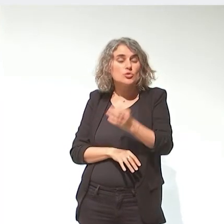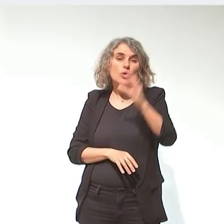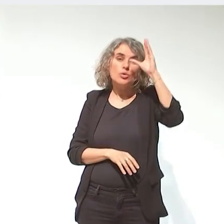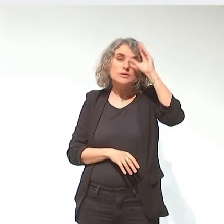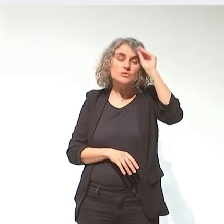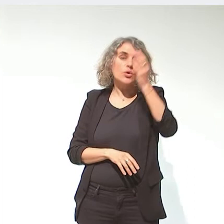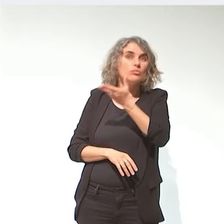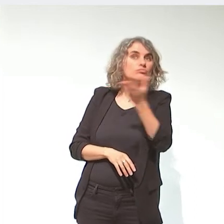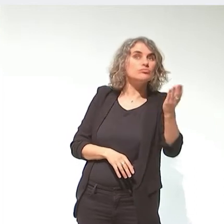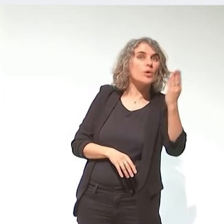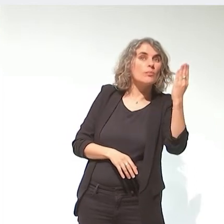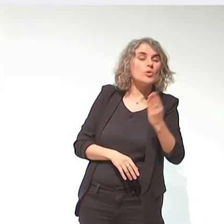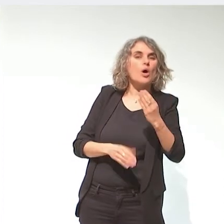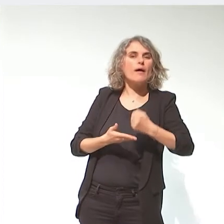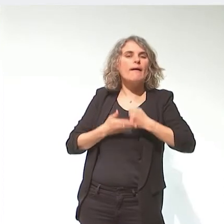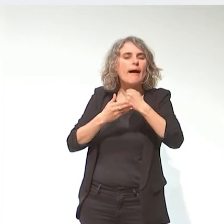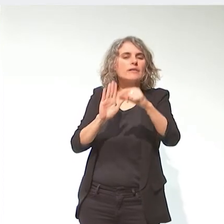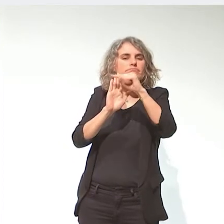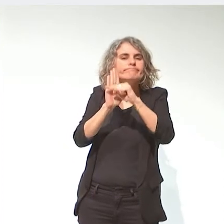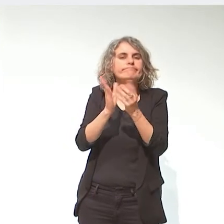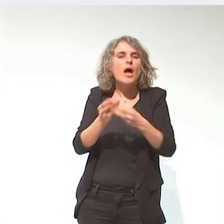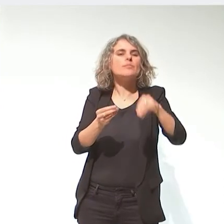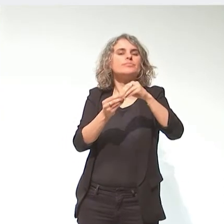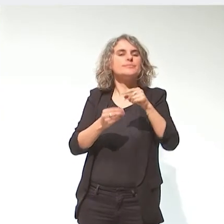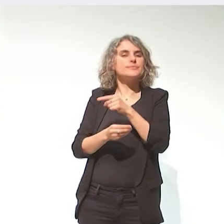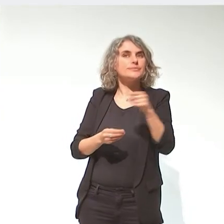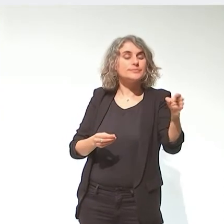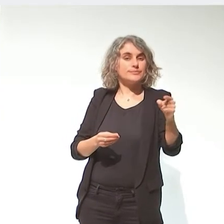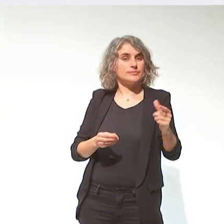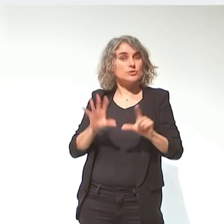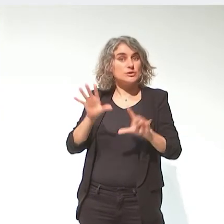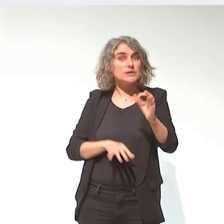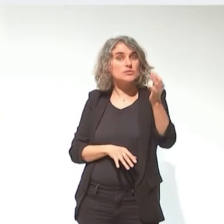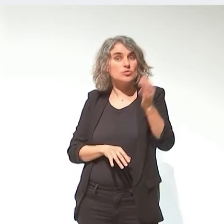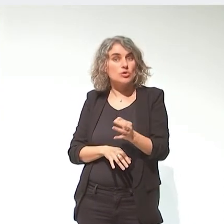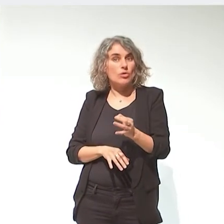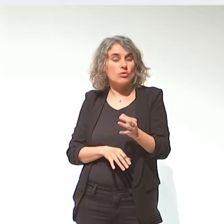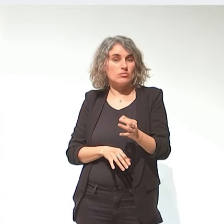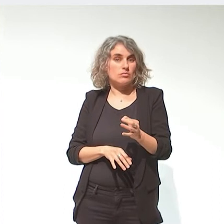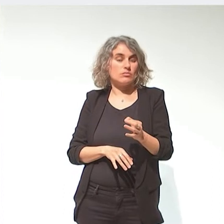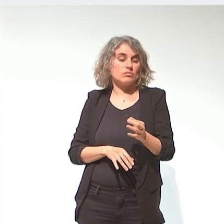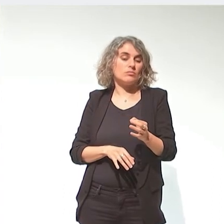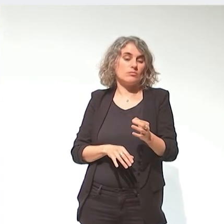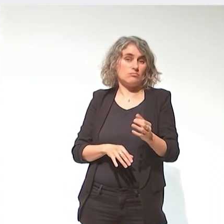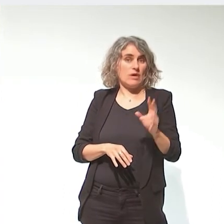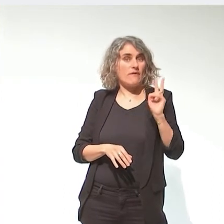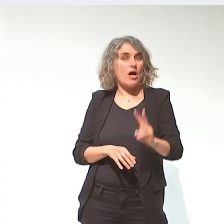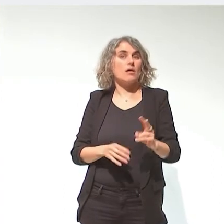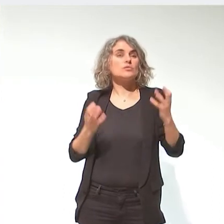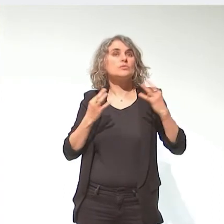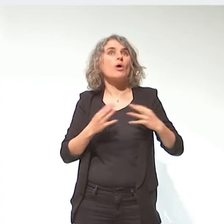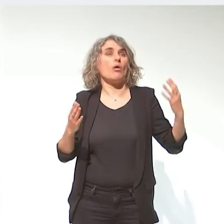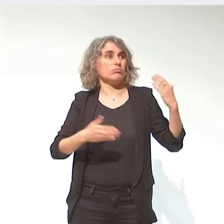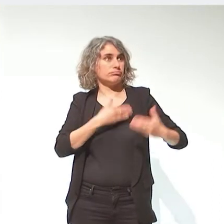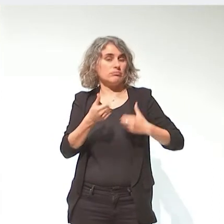passing 80% or more of their school time in their classrooms with their regular teachers, with the support of